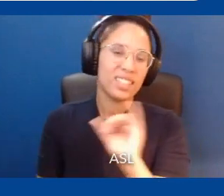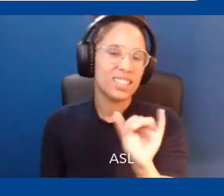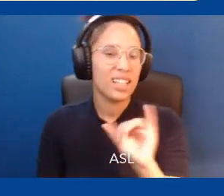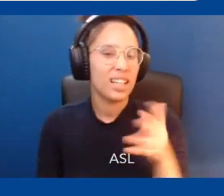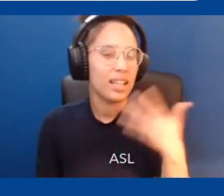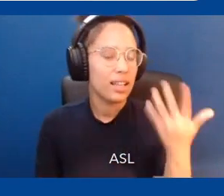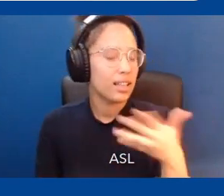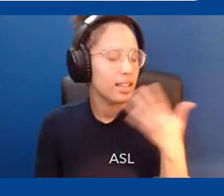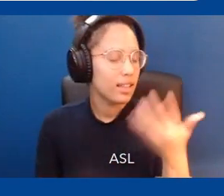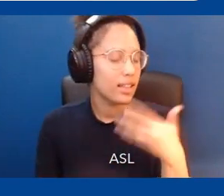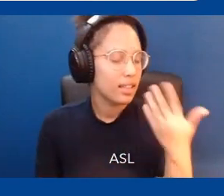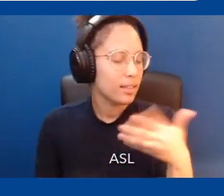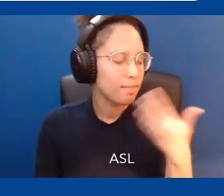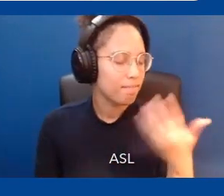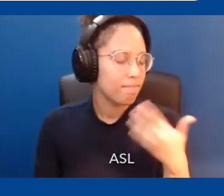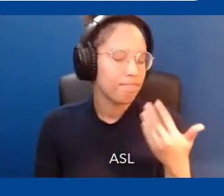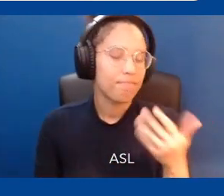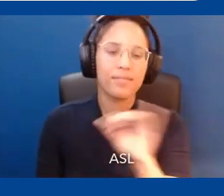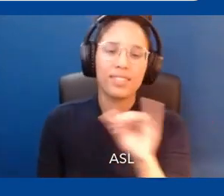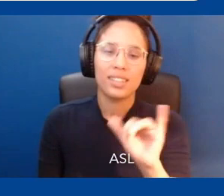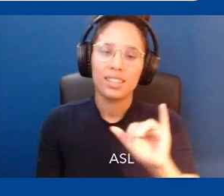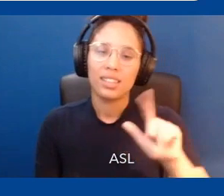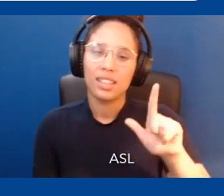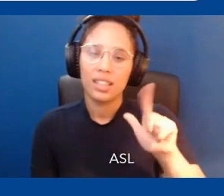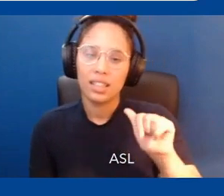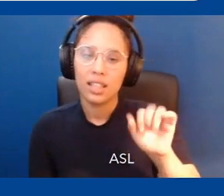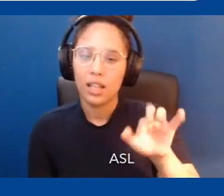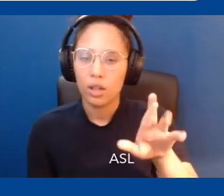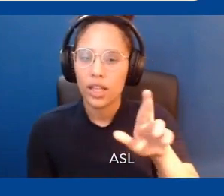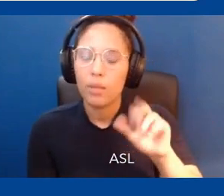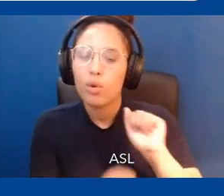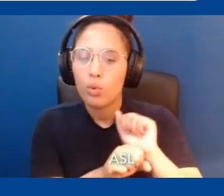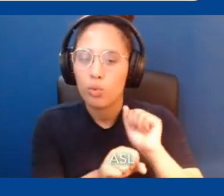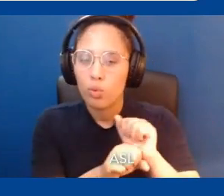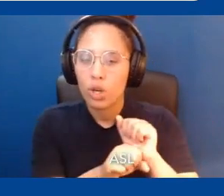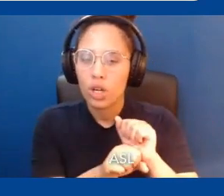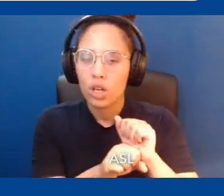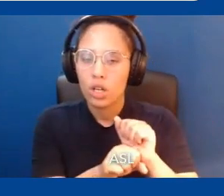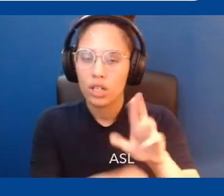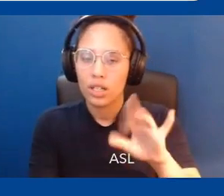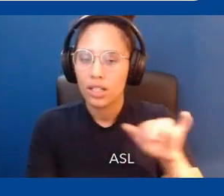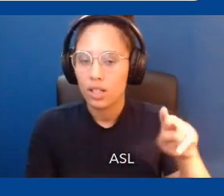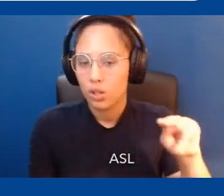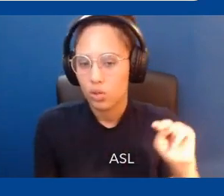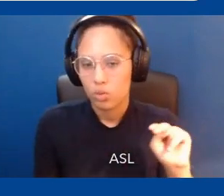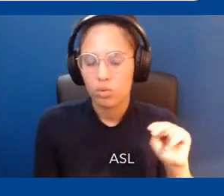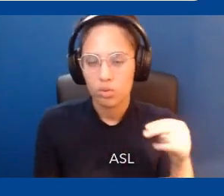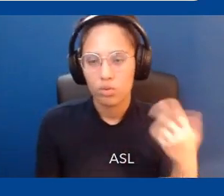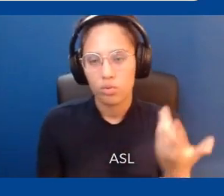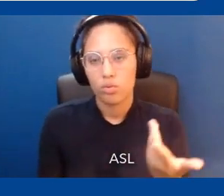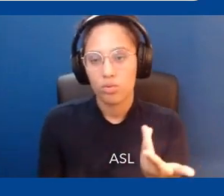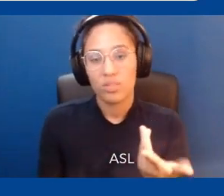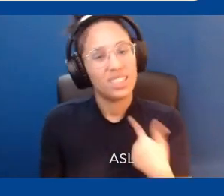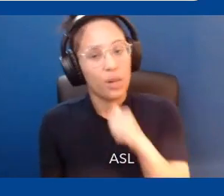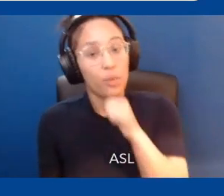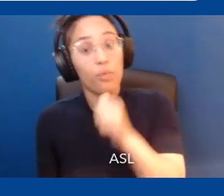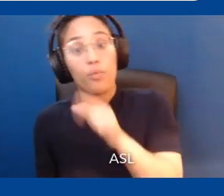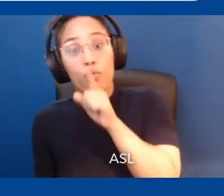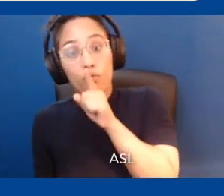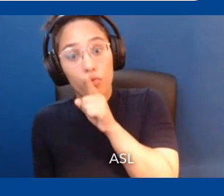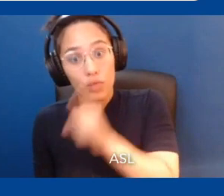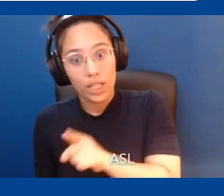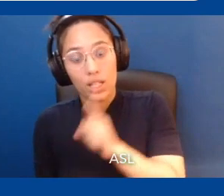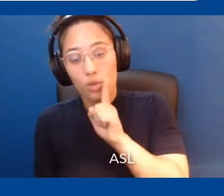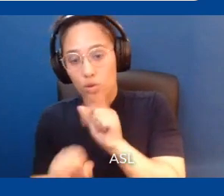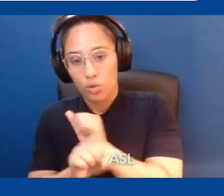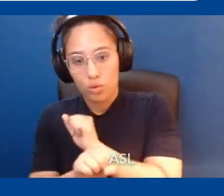say sindicato, labor union? No, yeah. Yeah. Labor union. It's not actually a labor union because sex